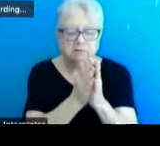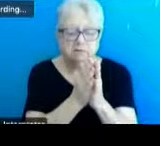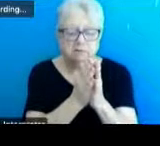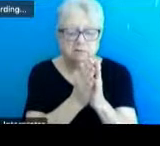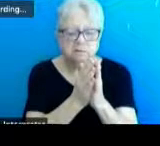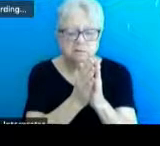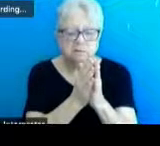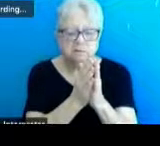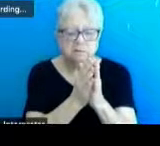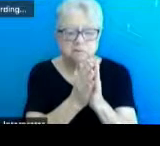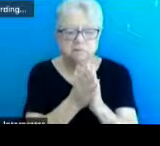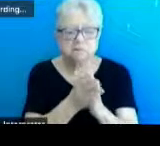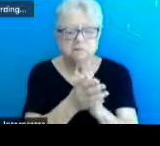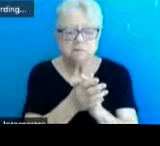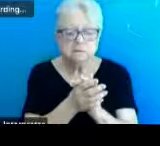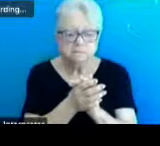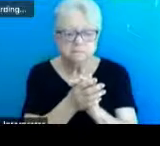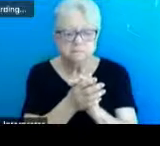the